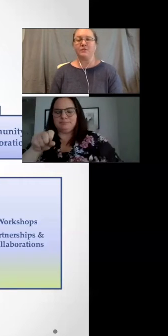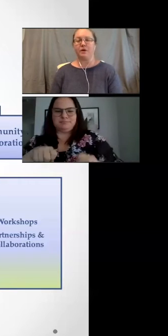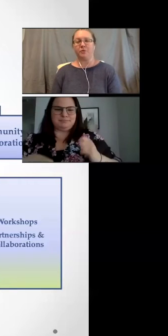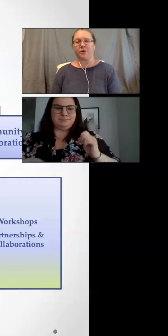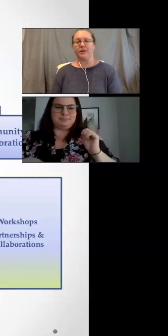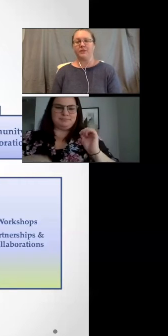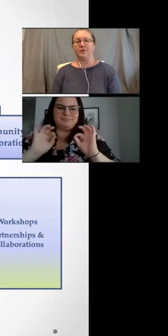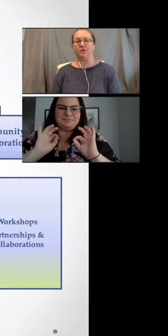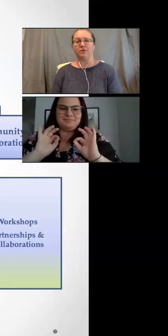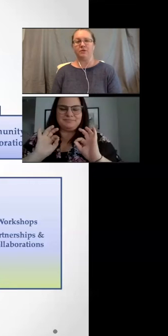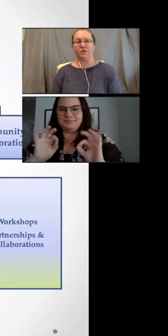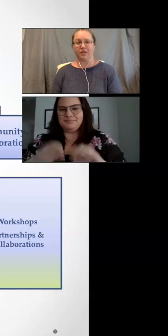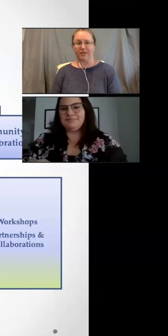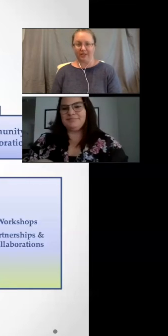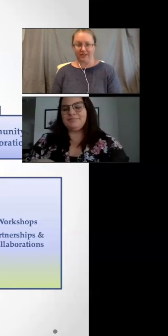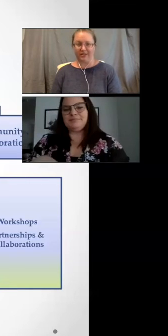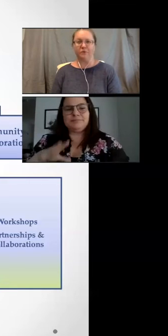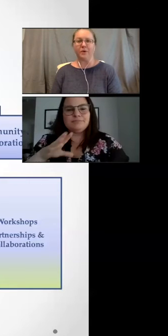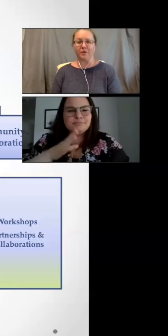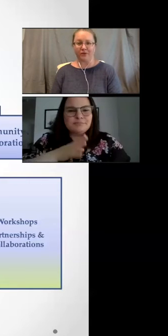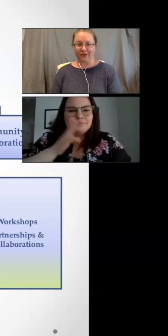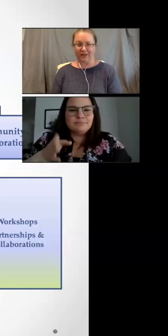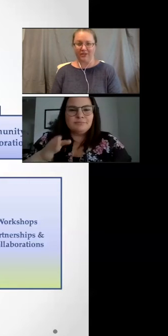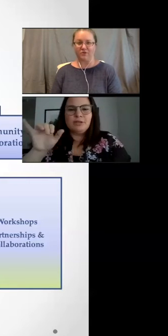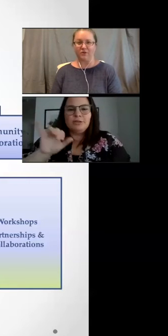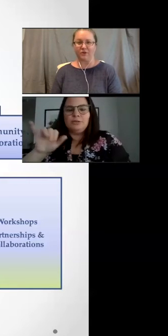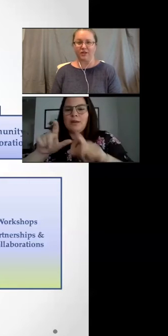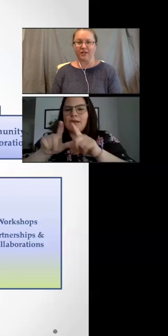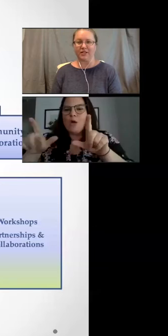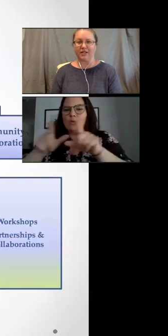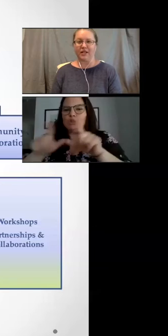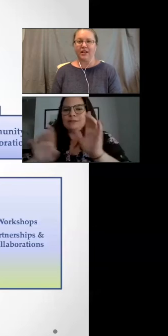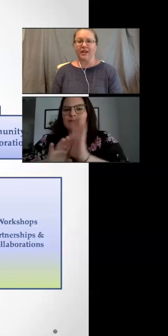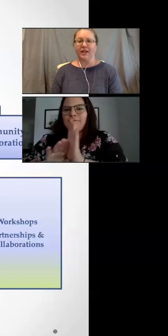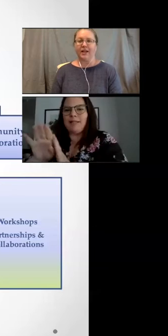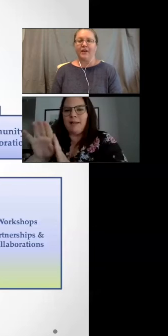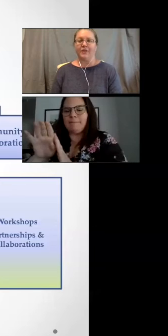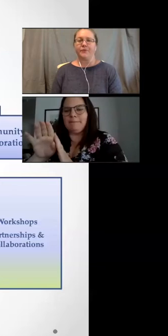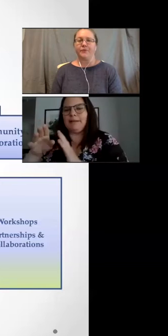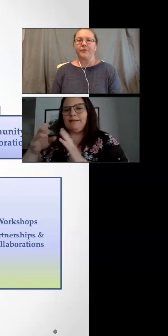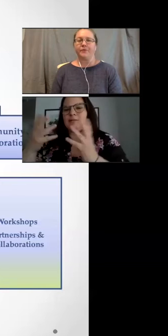if this PowerPoint is being recorded, and yes, the webinar is recorded.